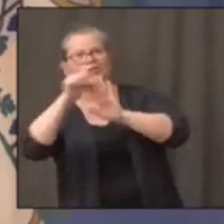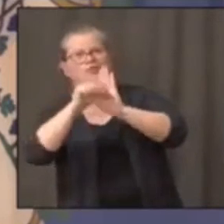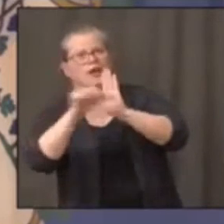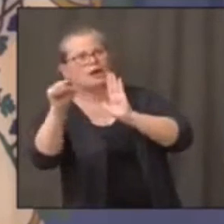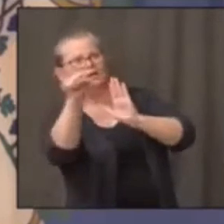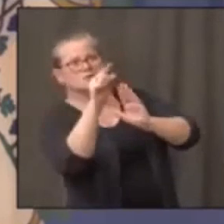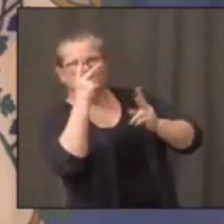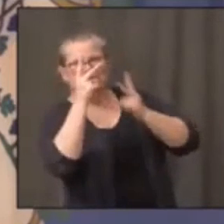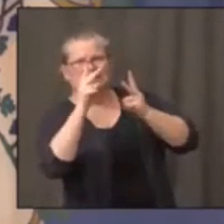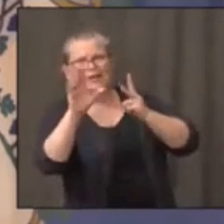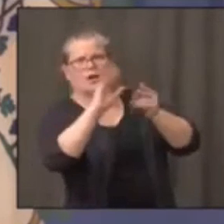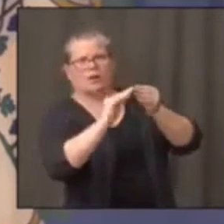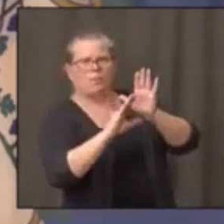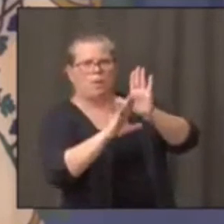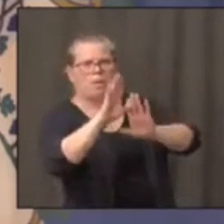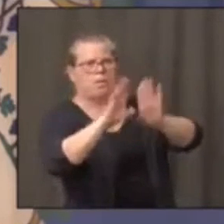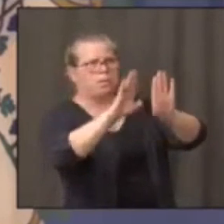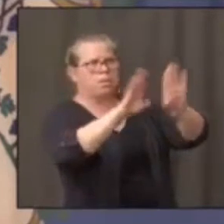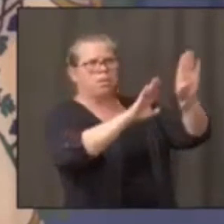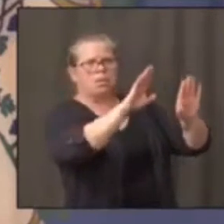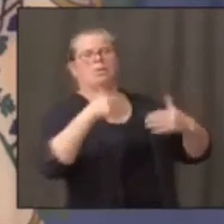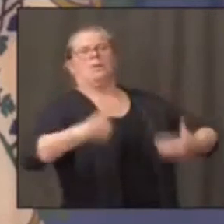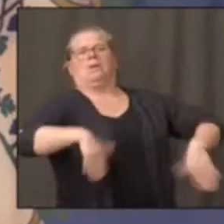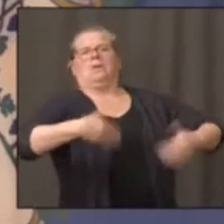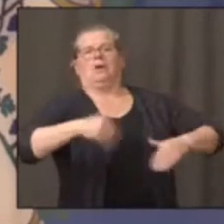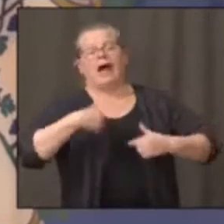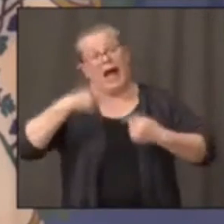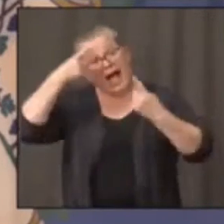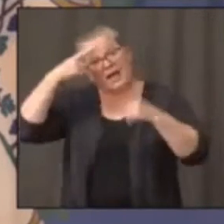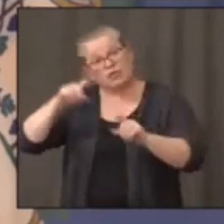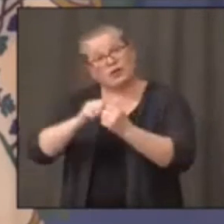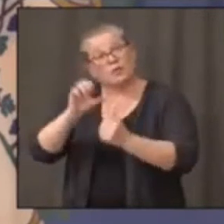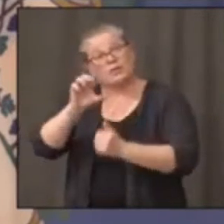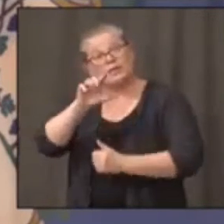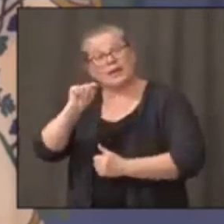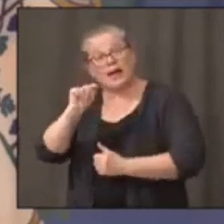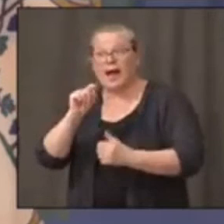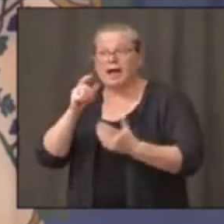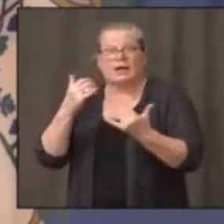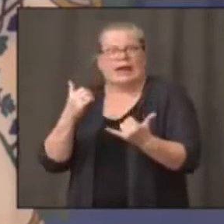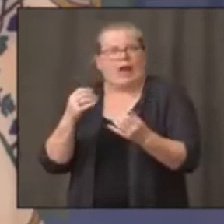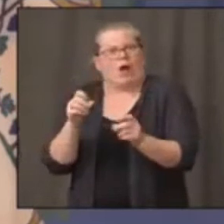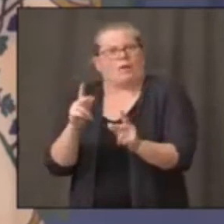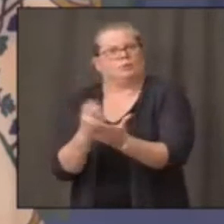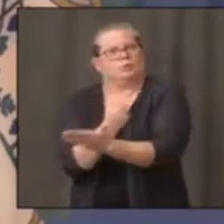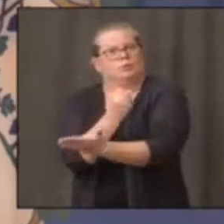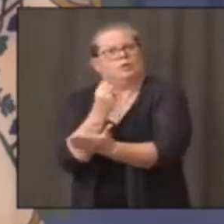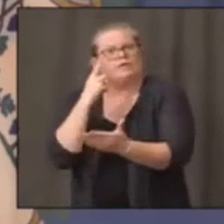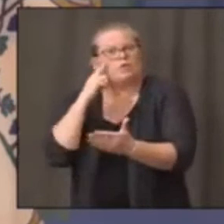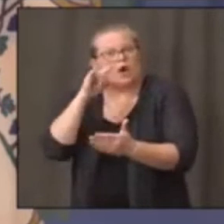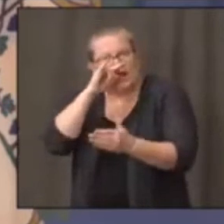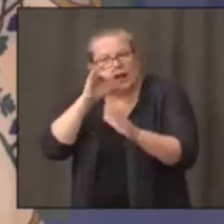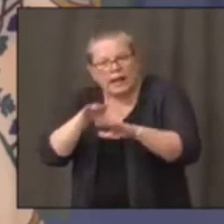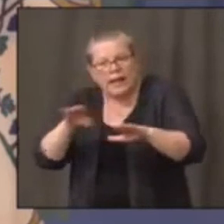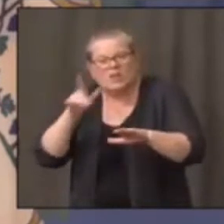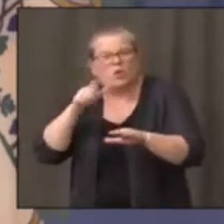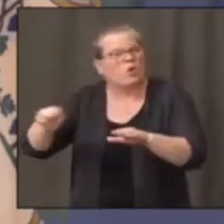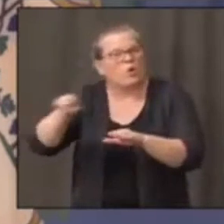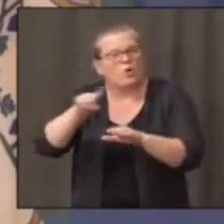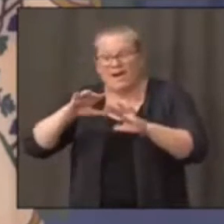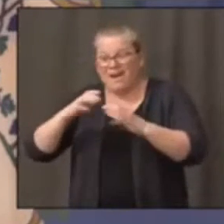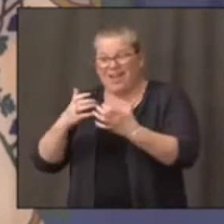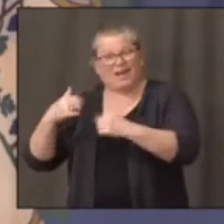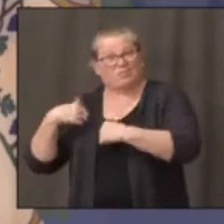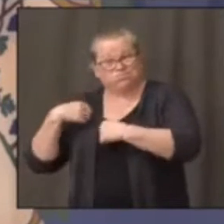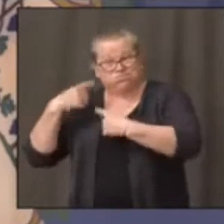We have an opportunity for kids, many of whom have not had real learning, or at least classroom learning, for months now. Even